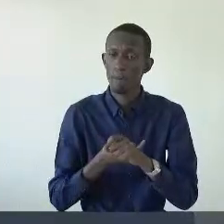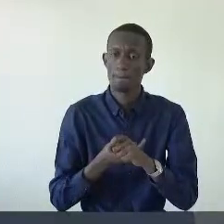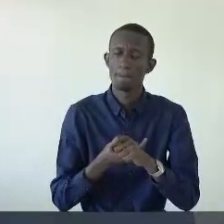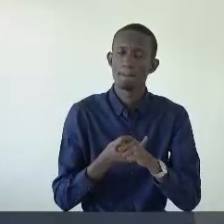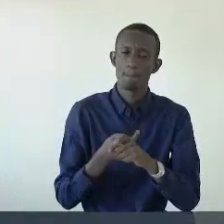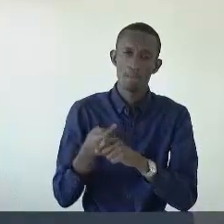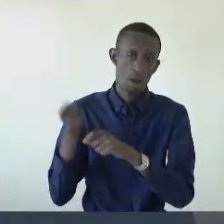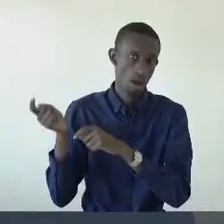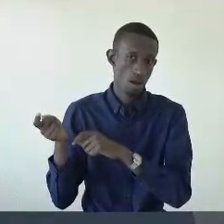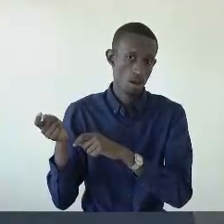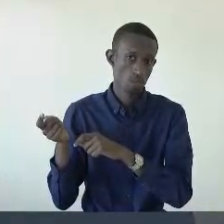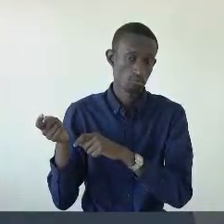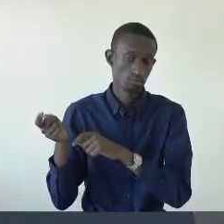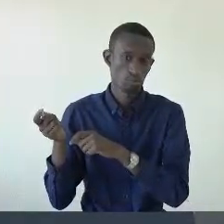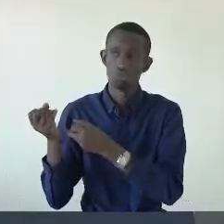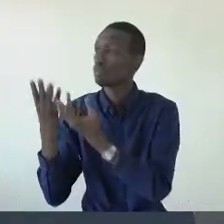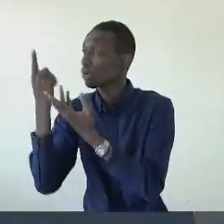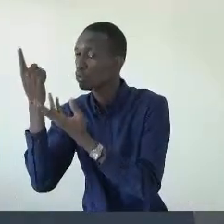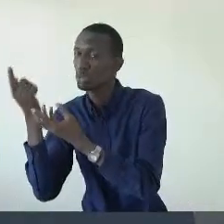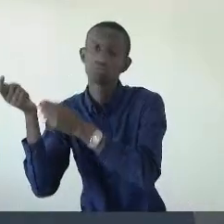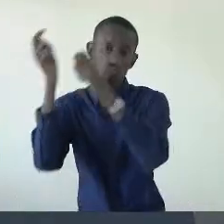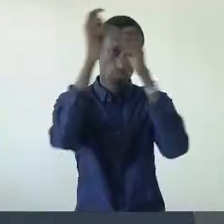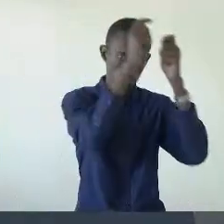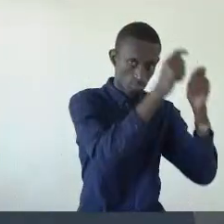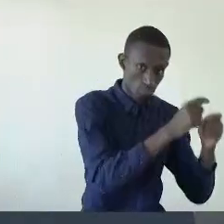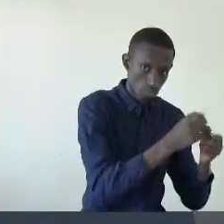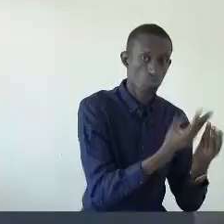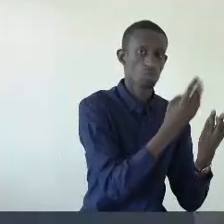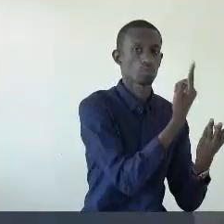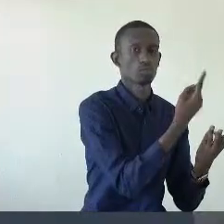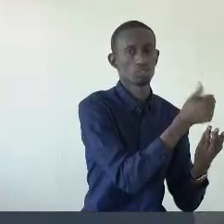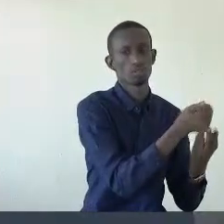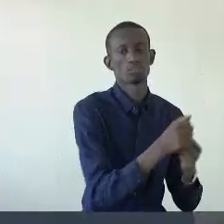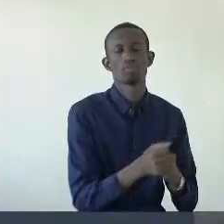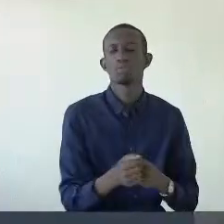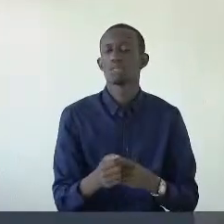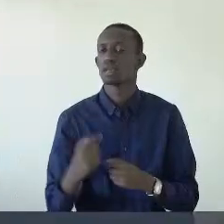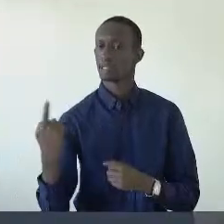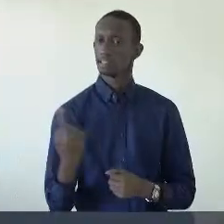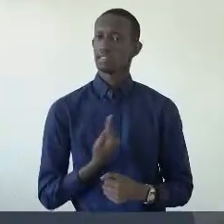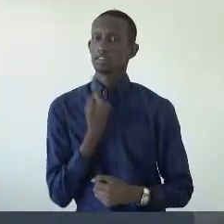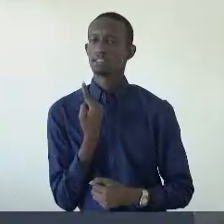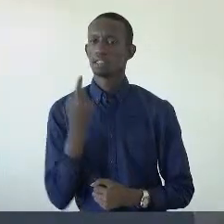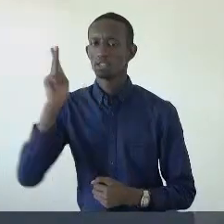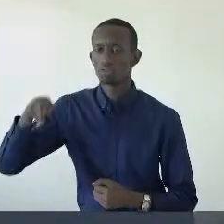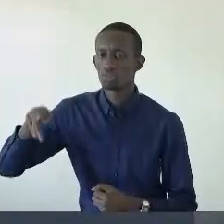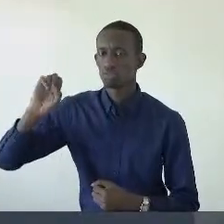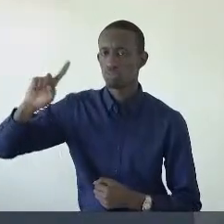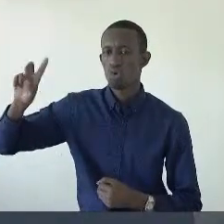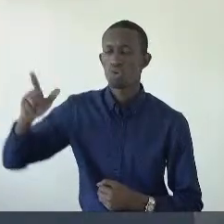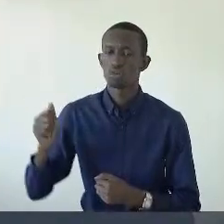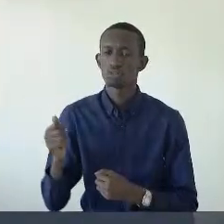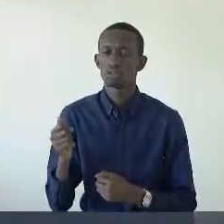the stigma of another flower. Then we have seen self-pollination is the transfer of pollen